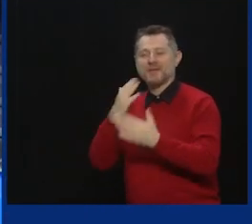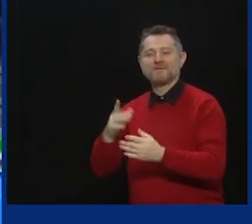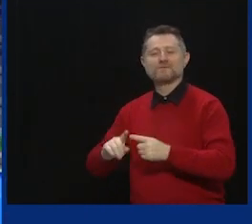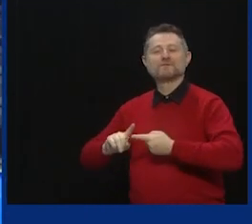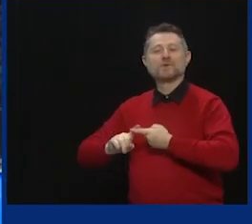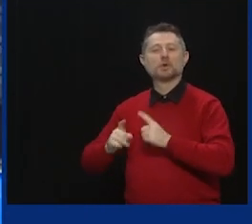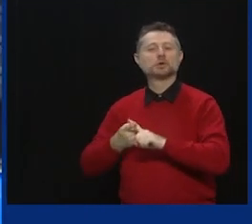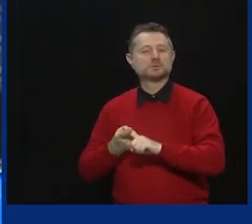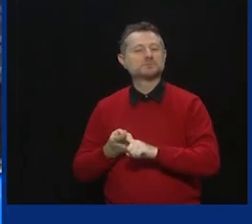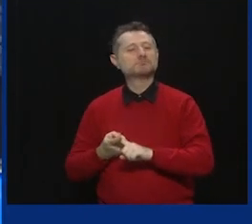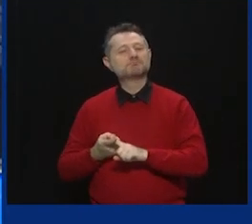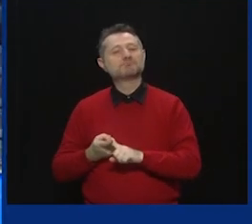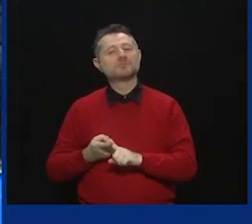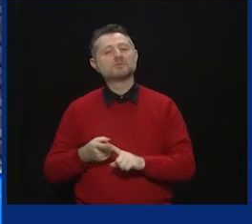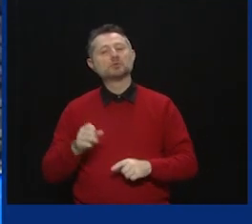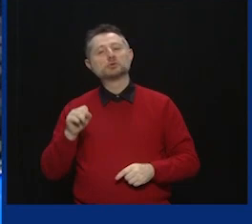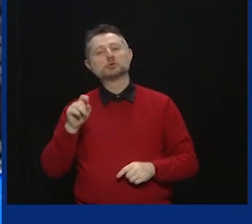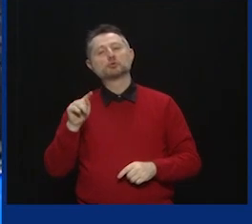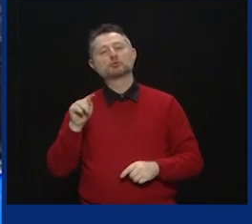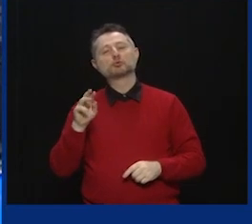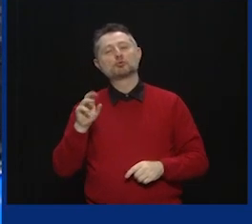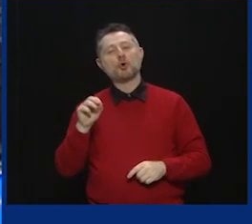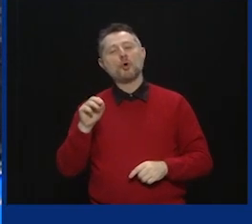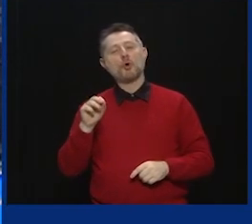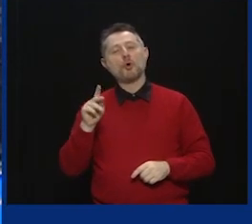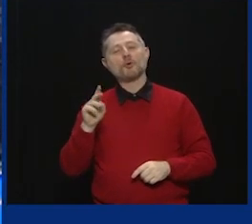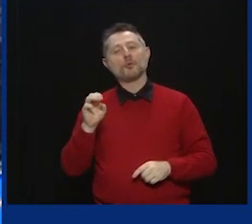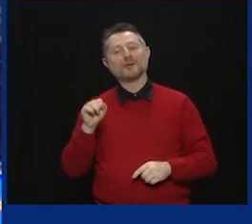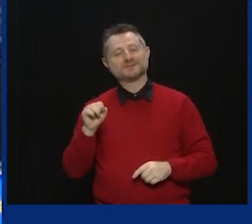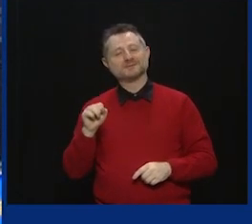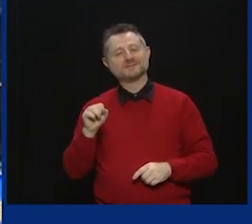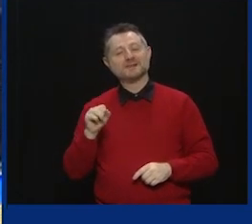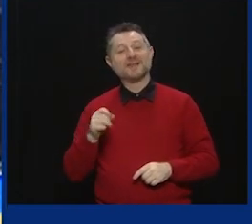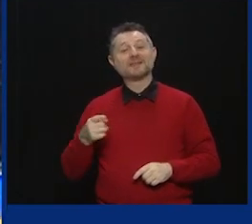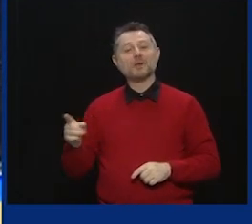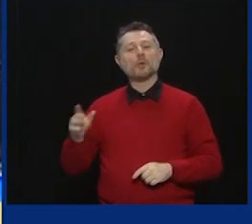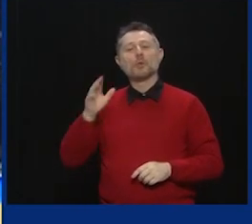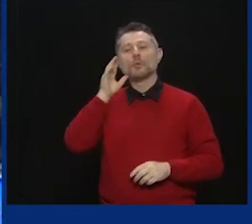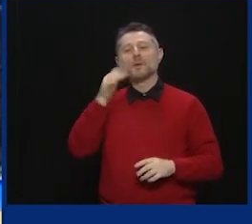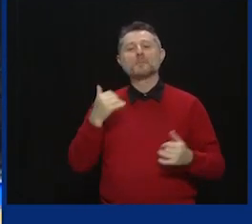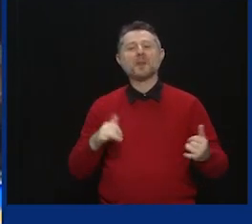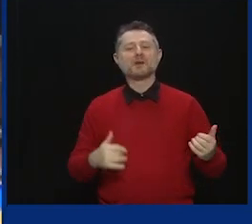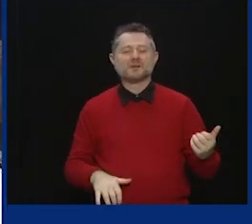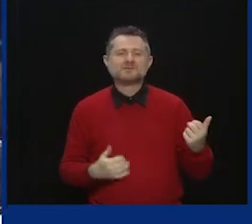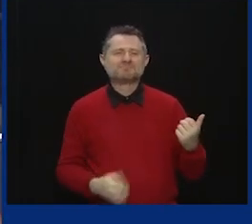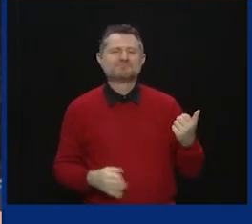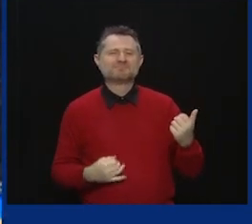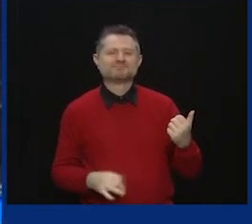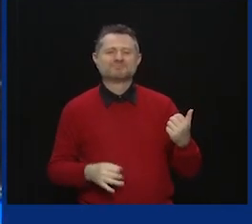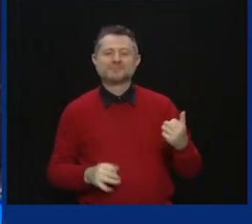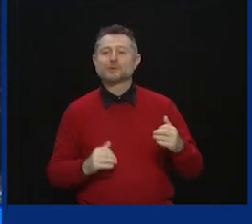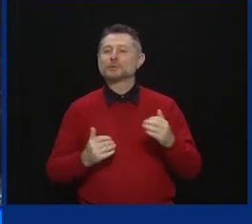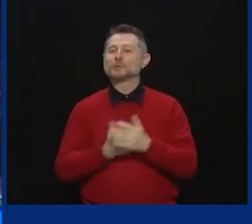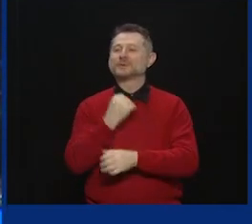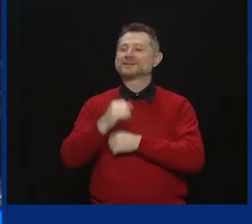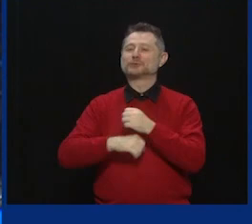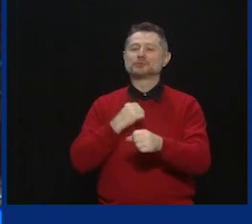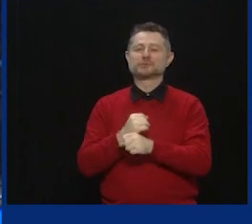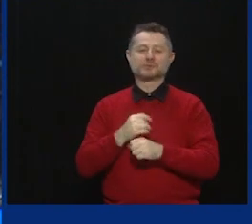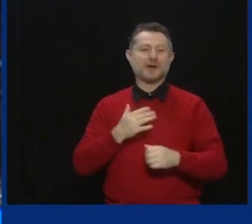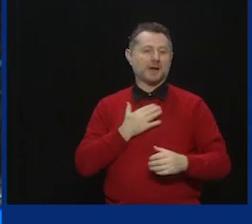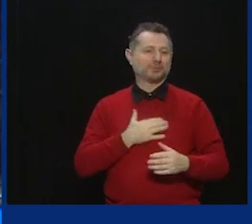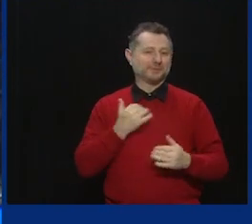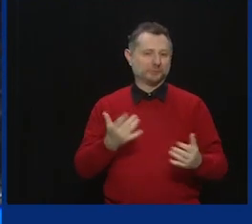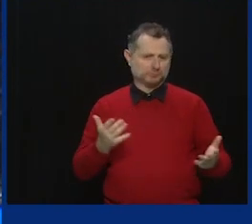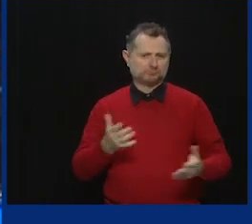Strokes. Those of you may know, the Strokes are going to be playing a sold-out concert here New Year's Eve, and the Strokes have donated